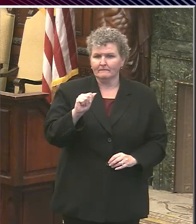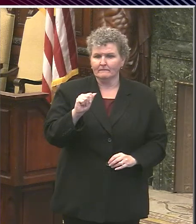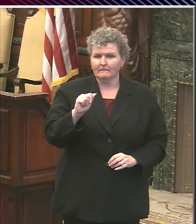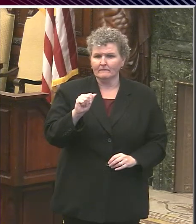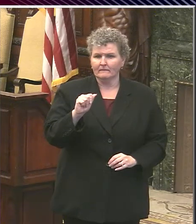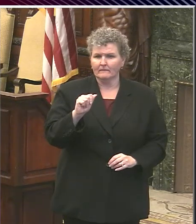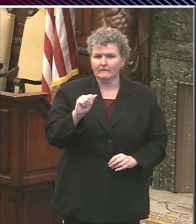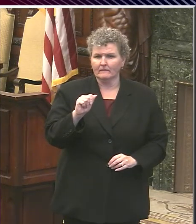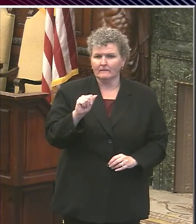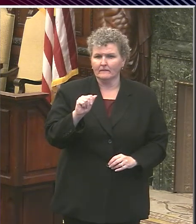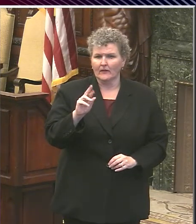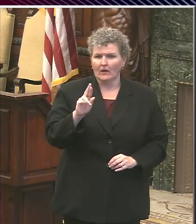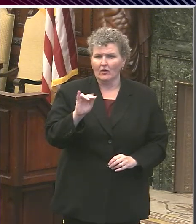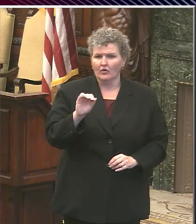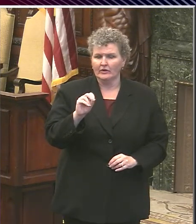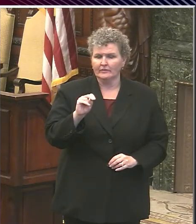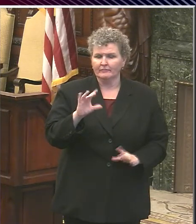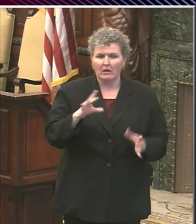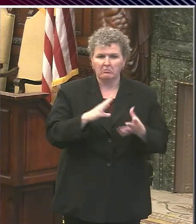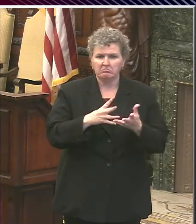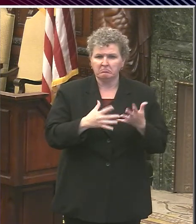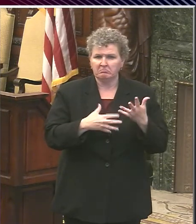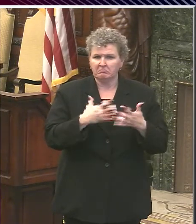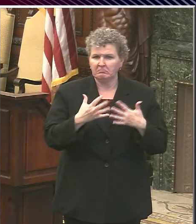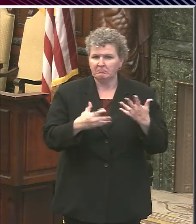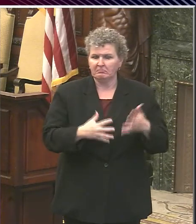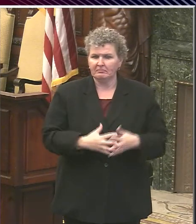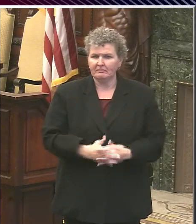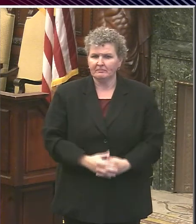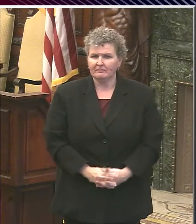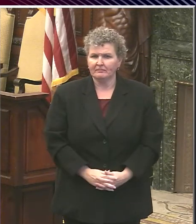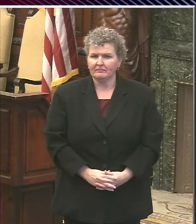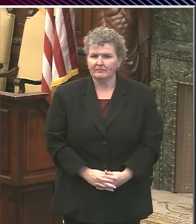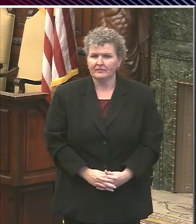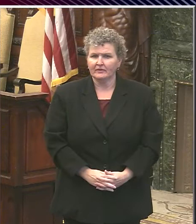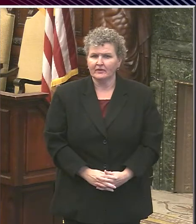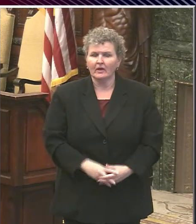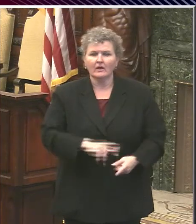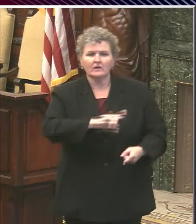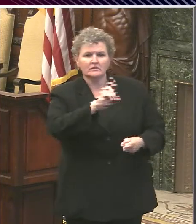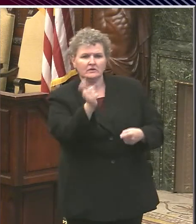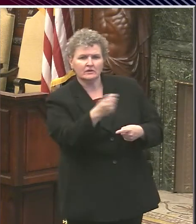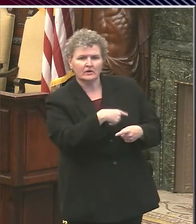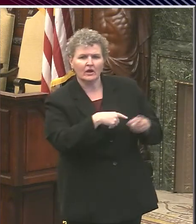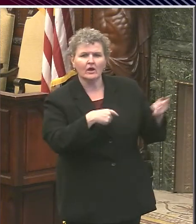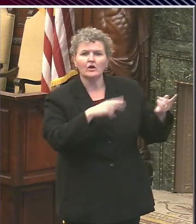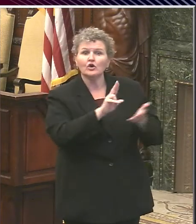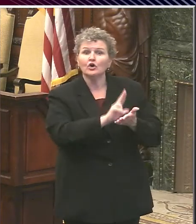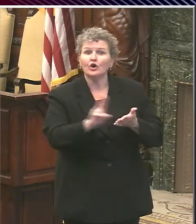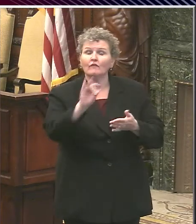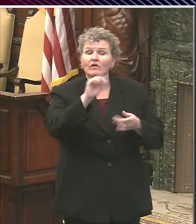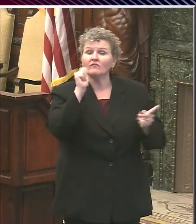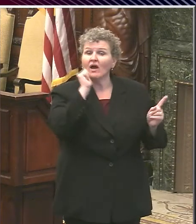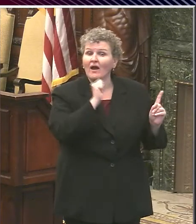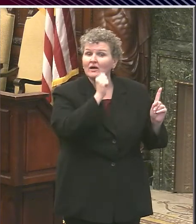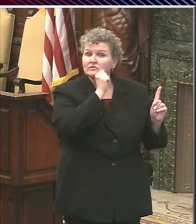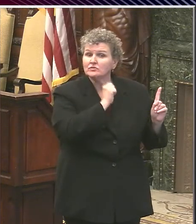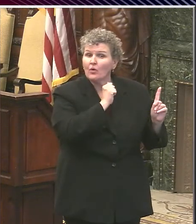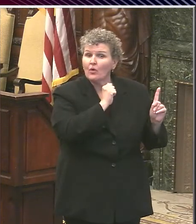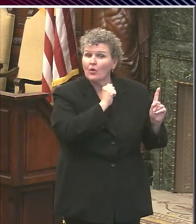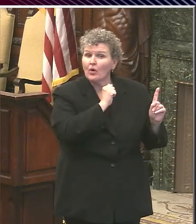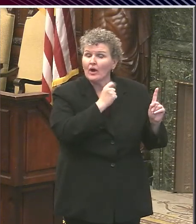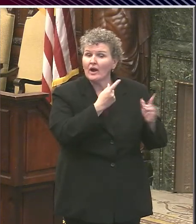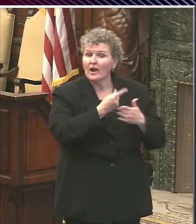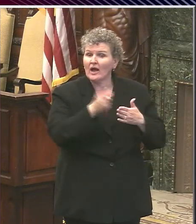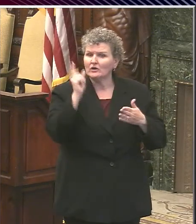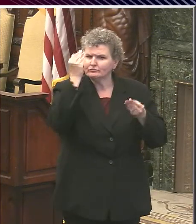Thank you. I have three questions. For Dr. Farley, the University of Arizona announced last week they were able to actually